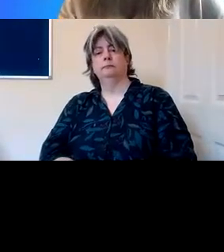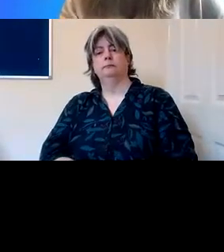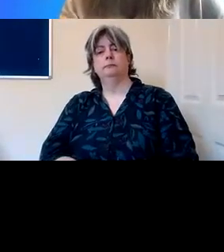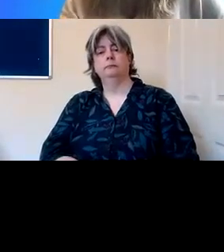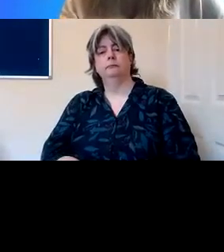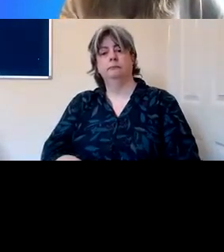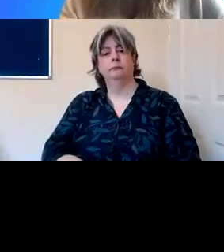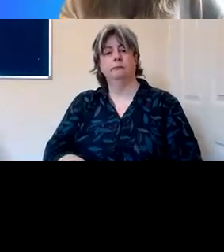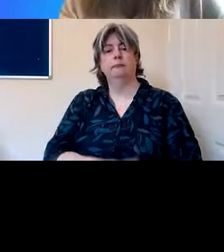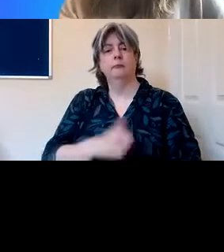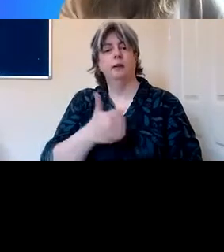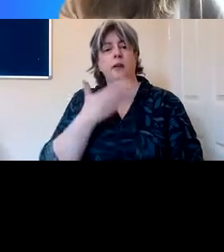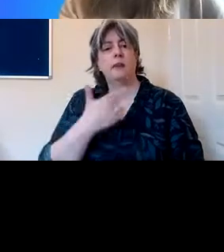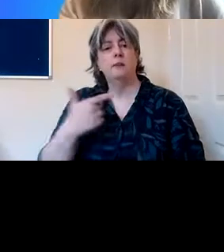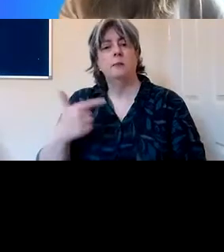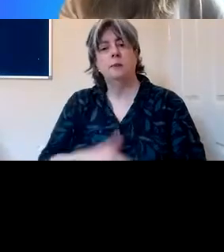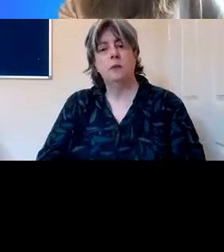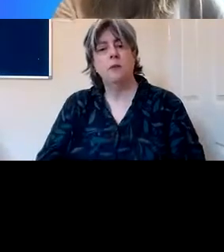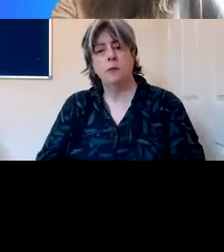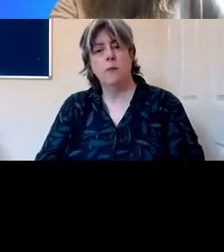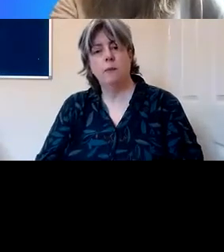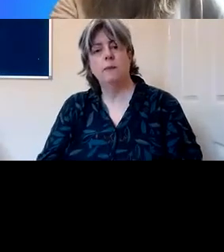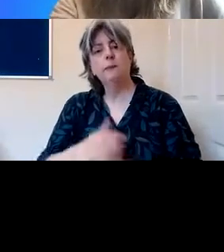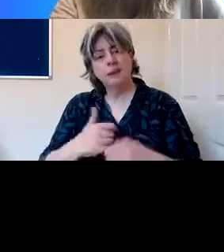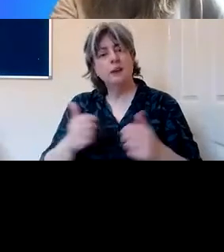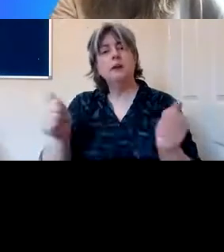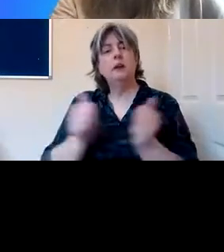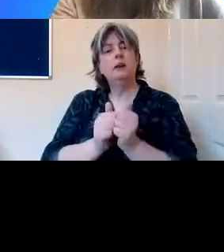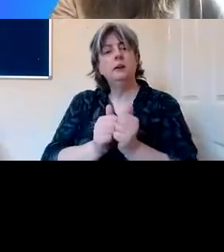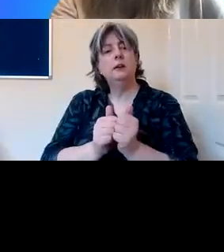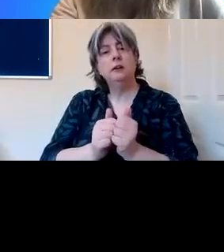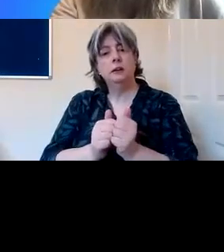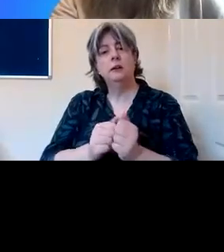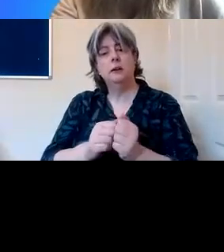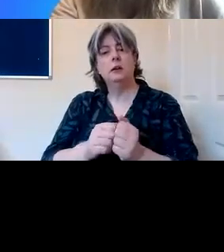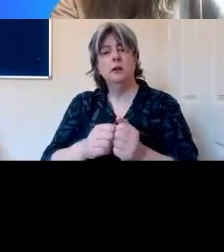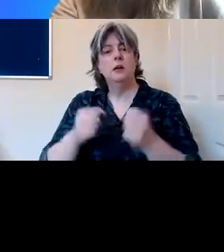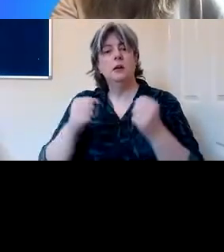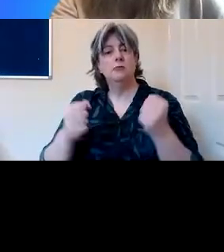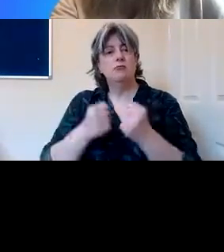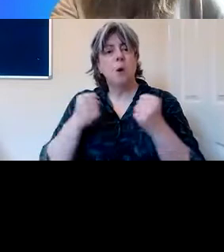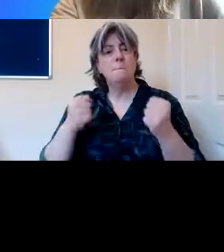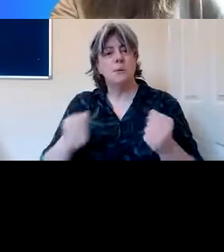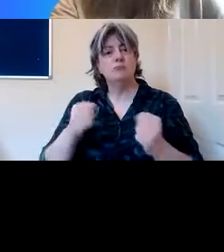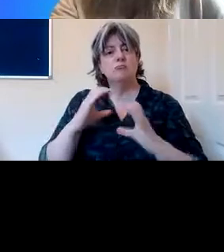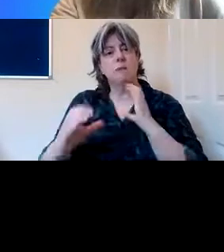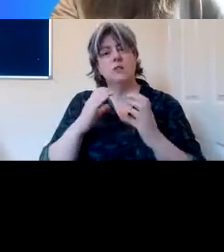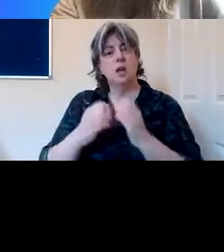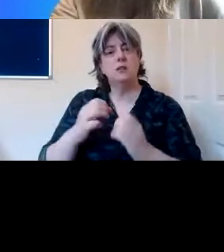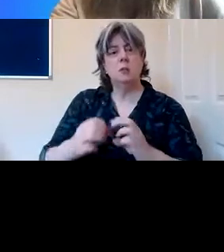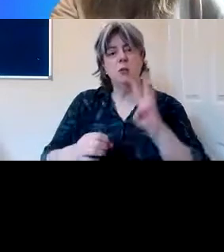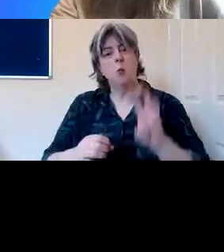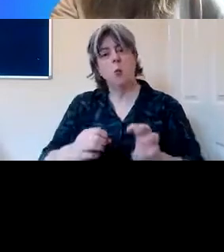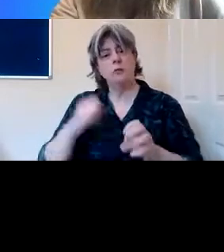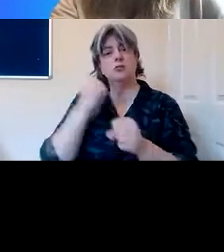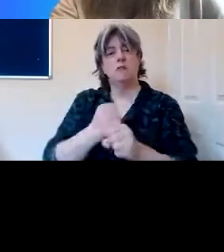That's great. Thank you very much, Lee. And I would agree with the robust conversations that have gone on with the Welsh Government over the last year